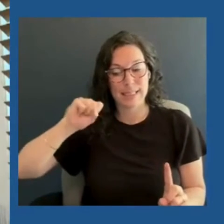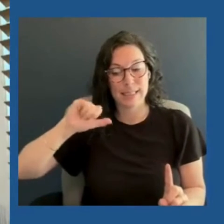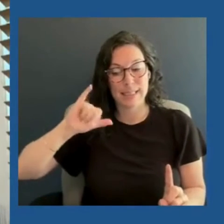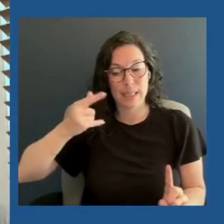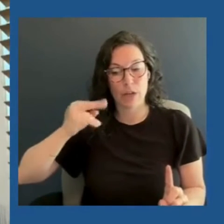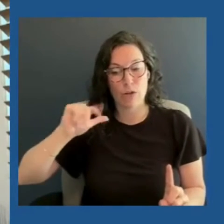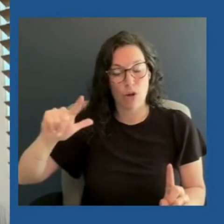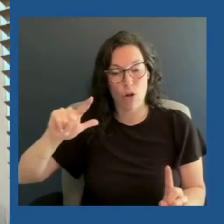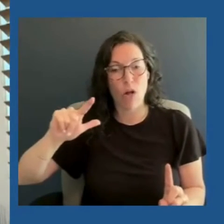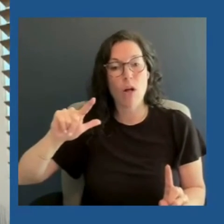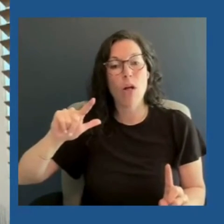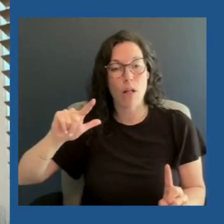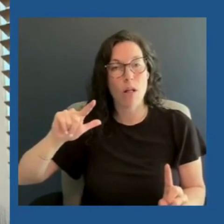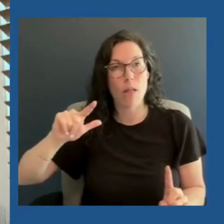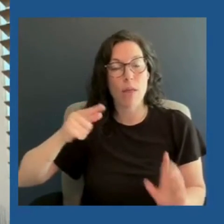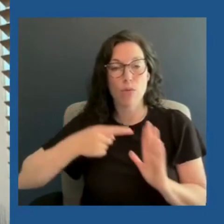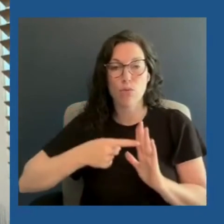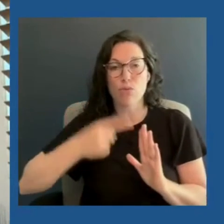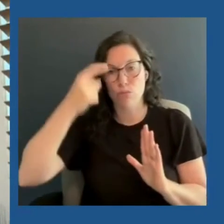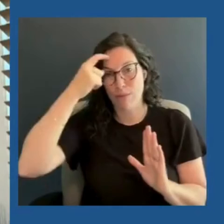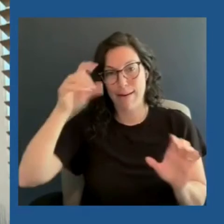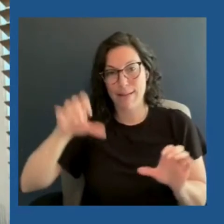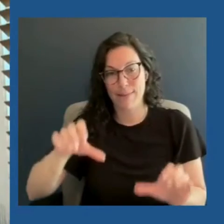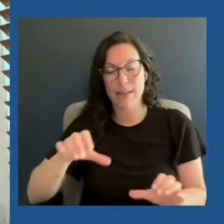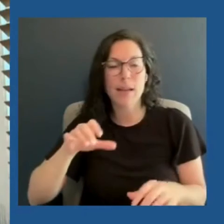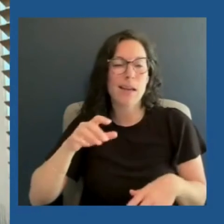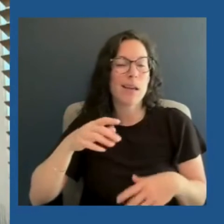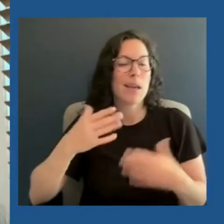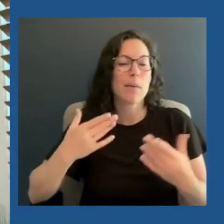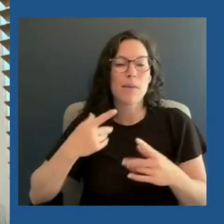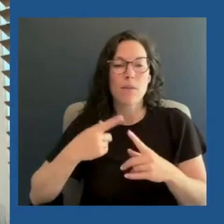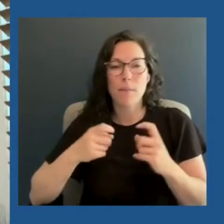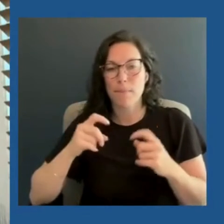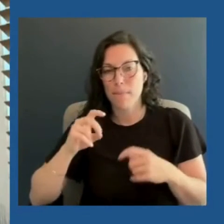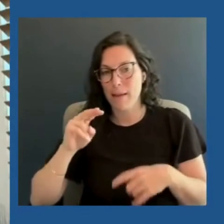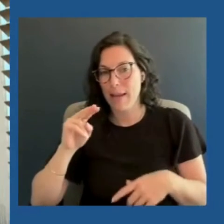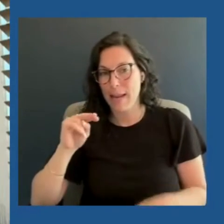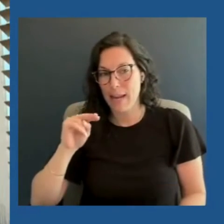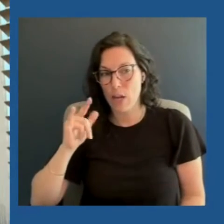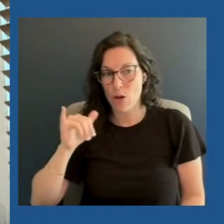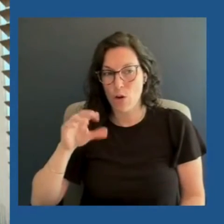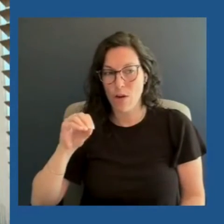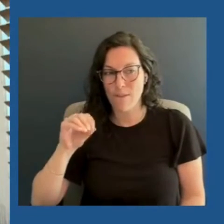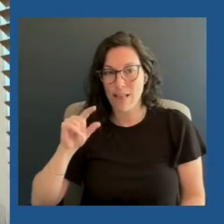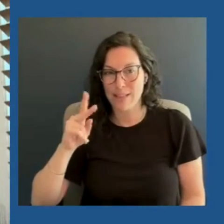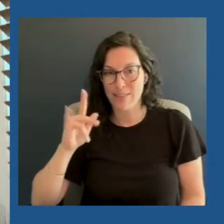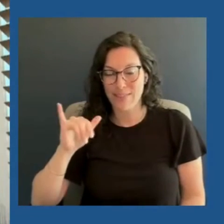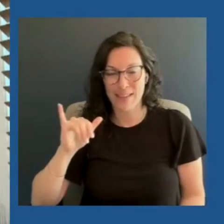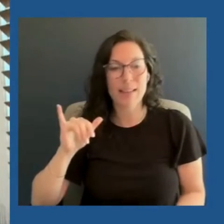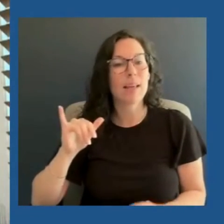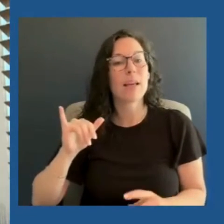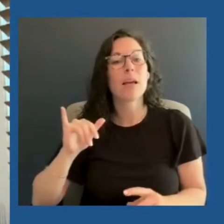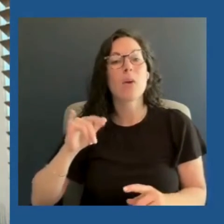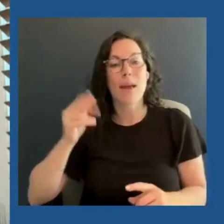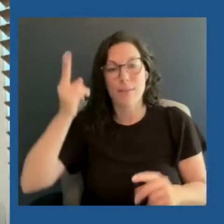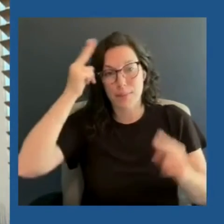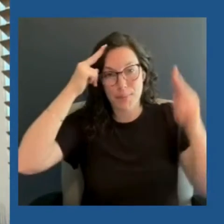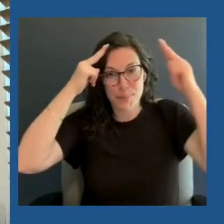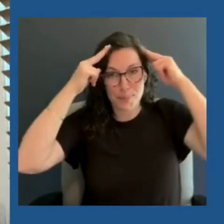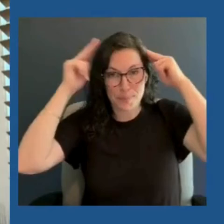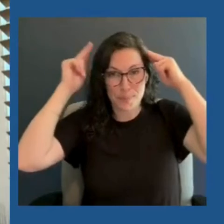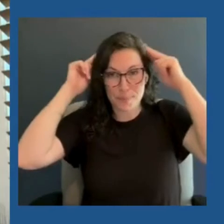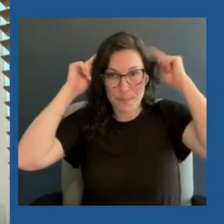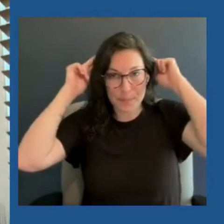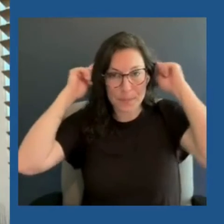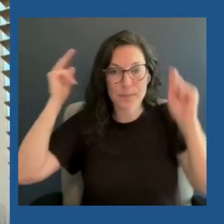signals might be derived from electroencephalography, where EEG electrodes are placed on the scalp, or it might be signals